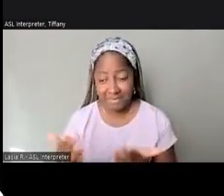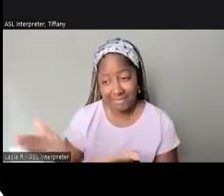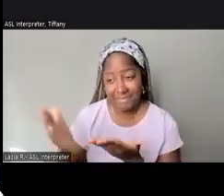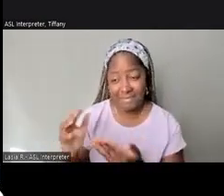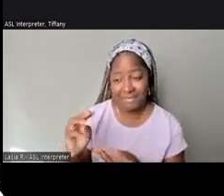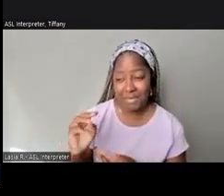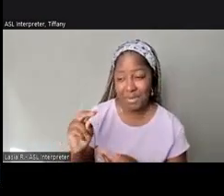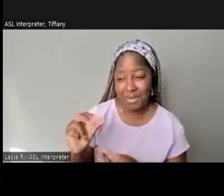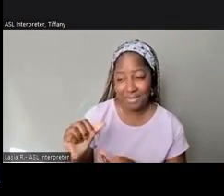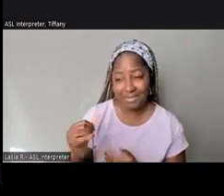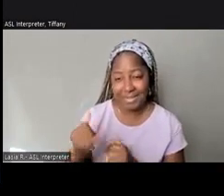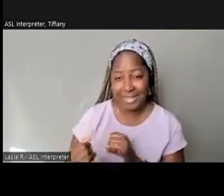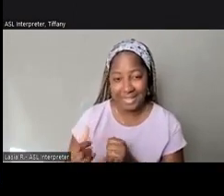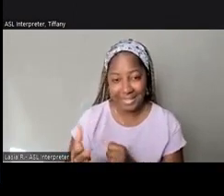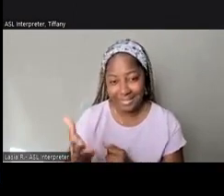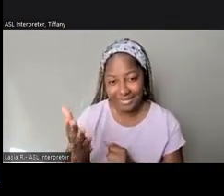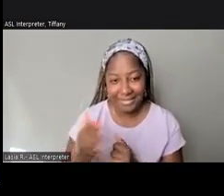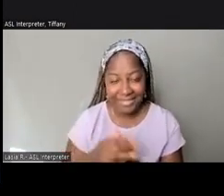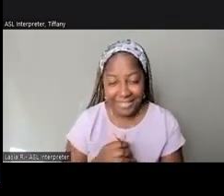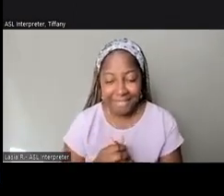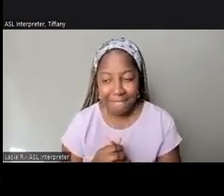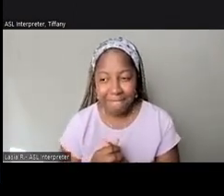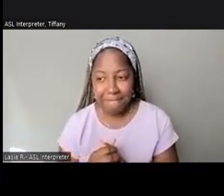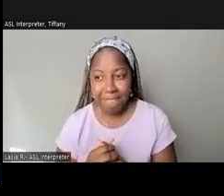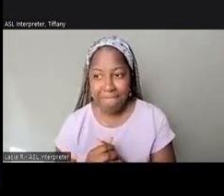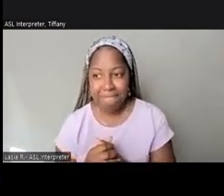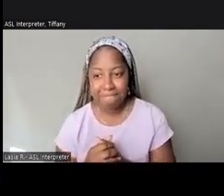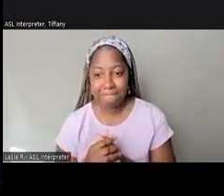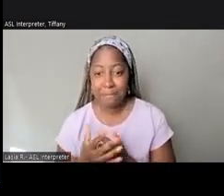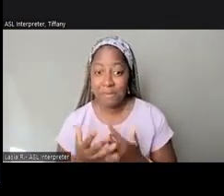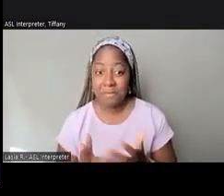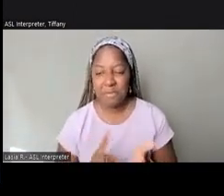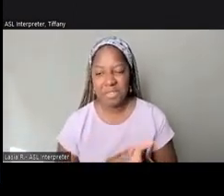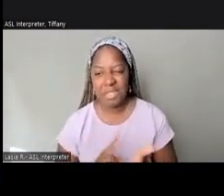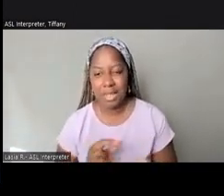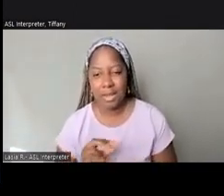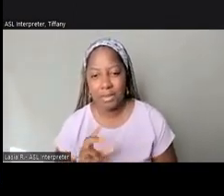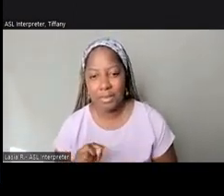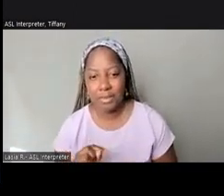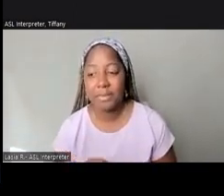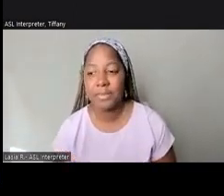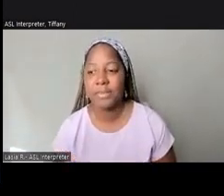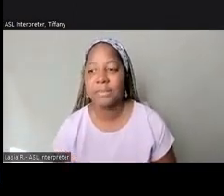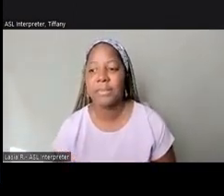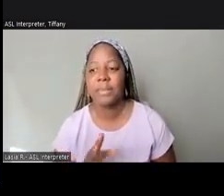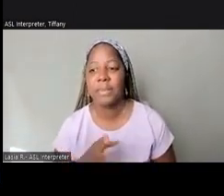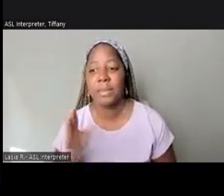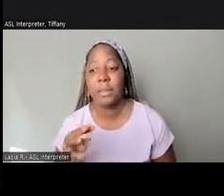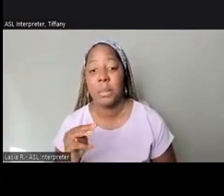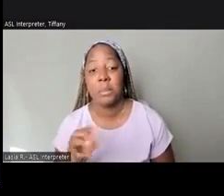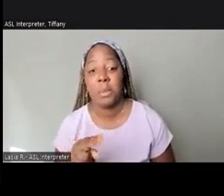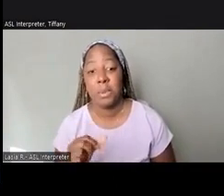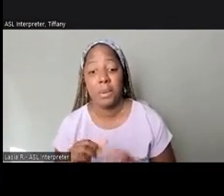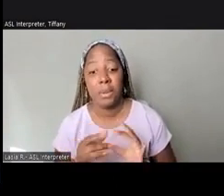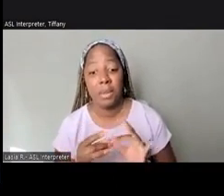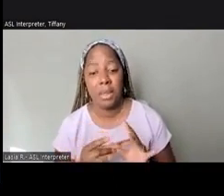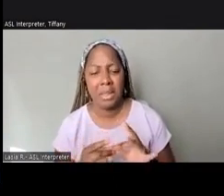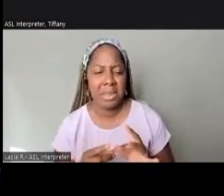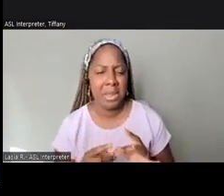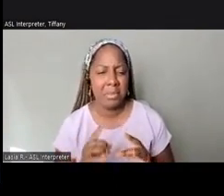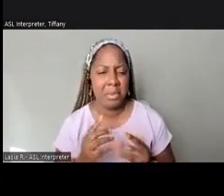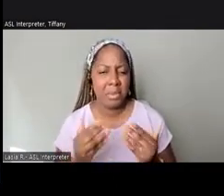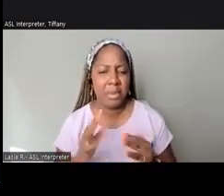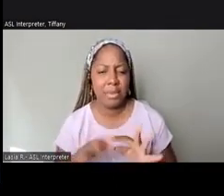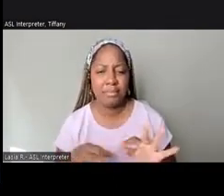last piece, and then we can sign out. We just wanted to wrap up, and I think we kind of we